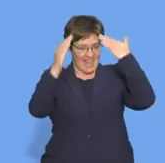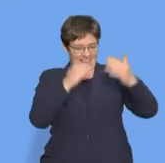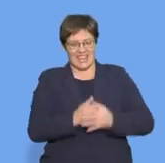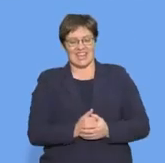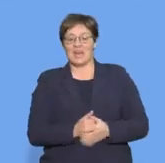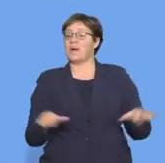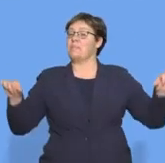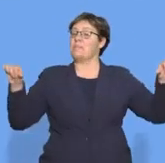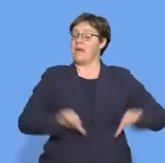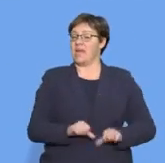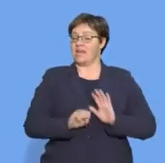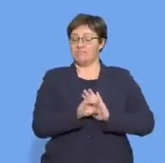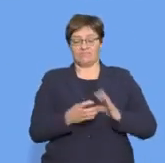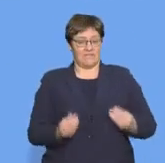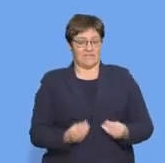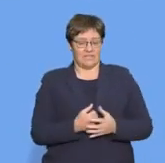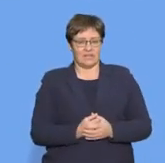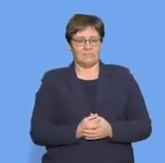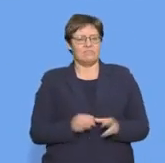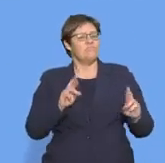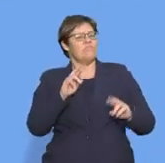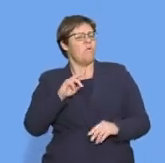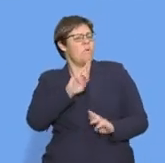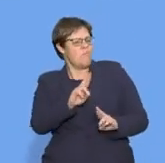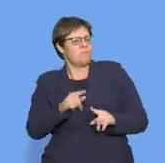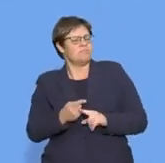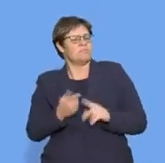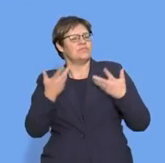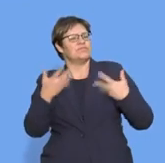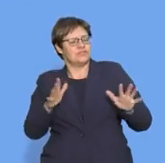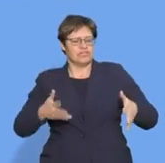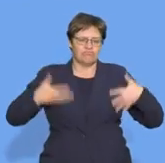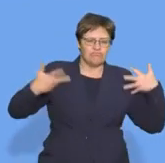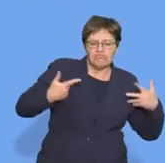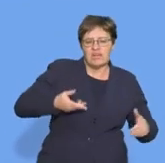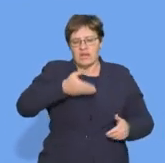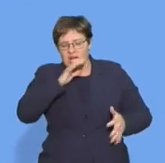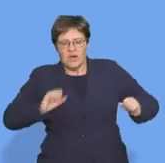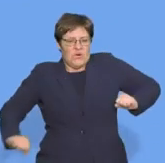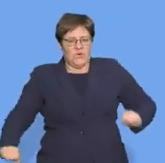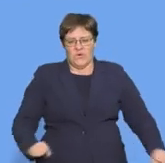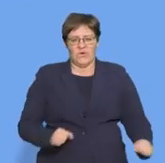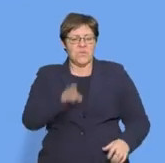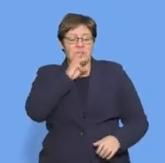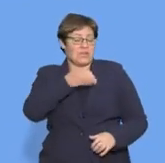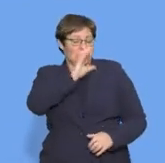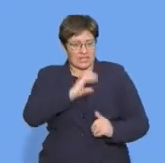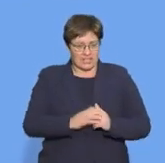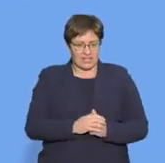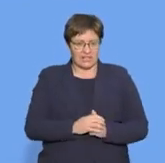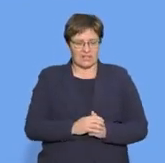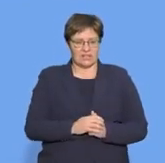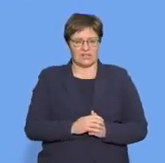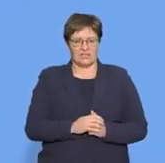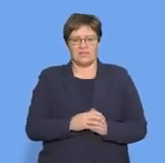Hi guys, welcome back from the ad break. So I really hope that you got to freshen up a bit with a glass of water, just so